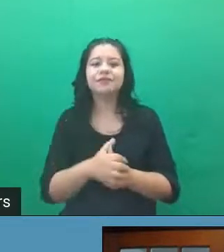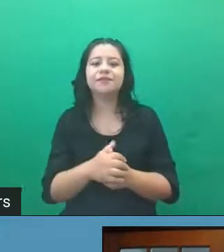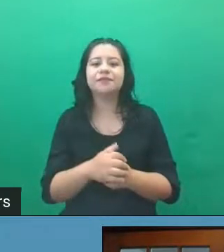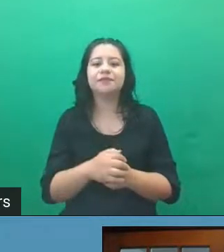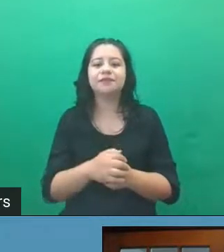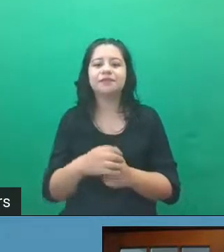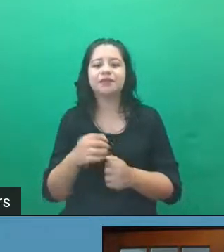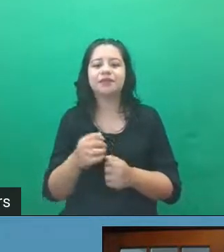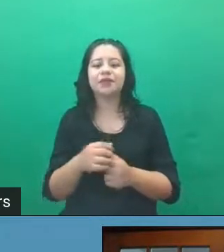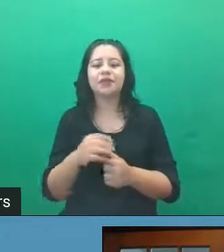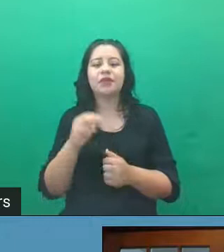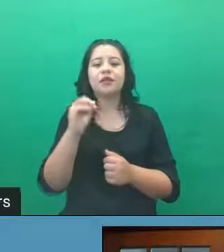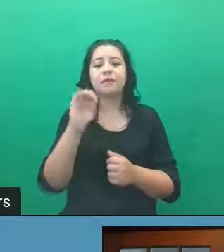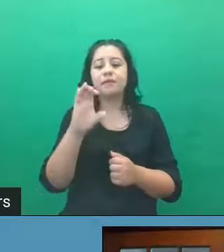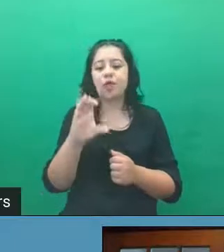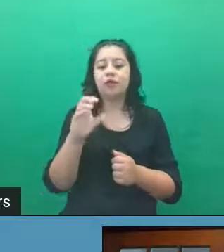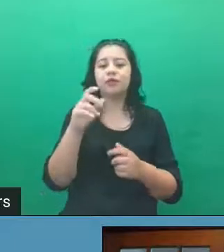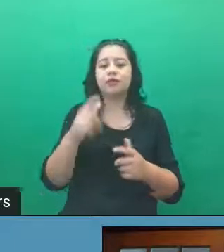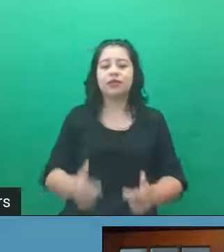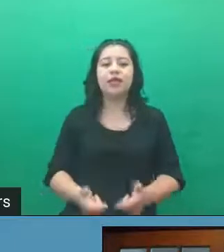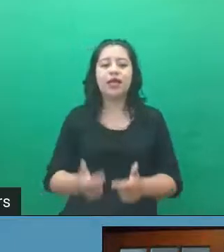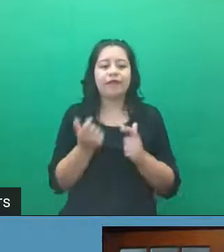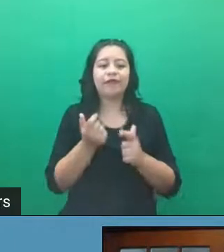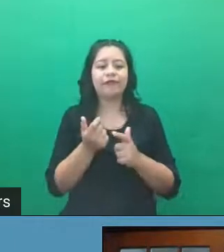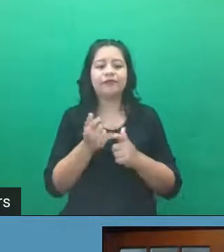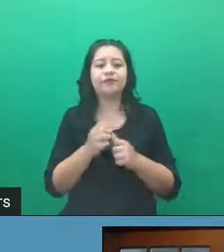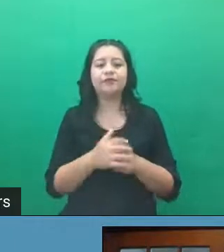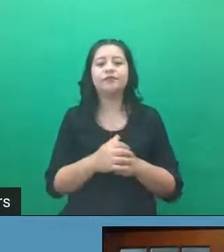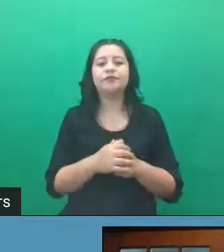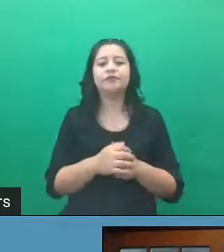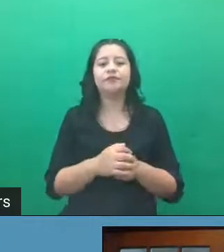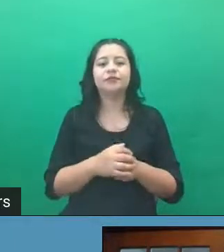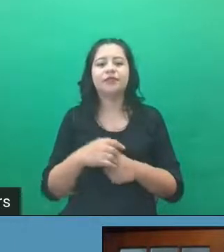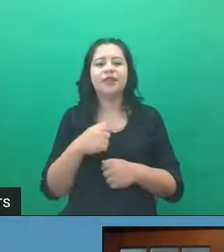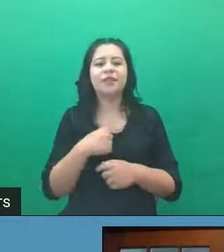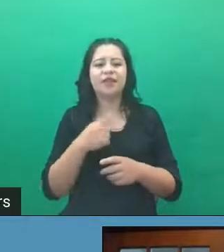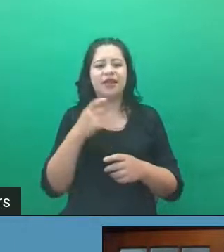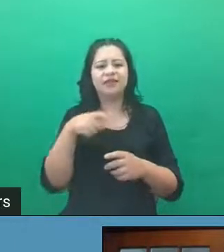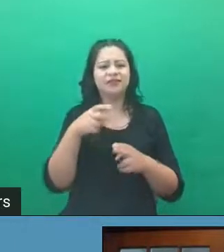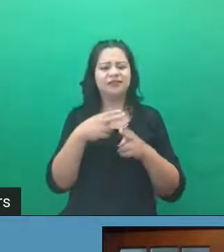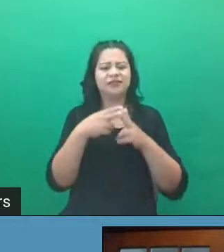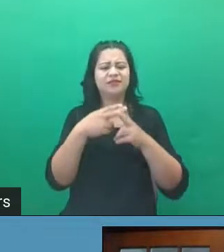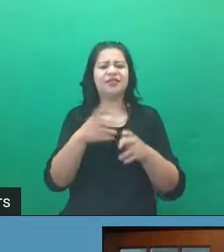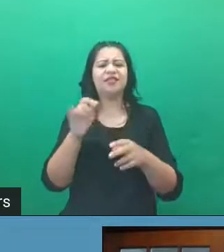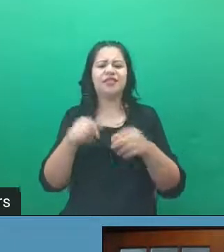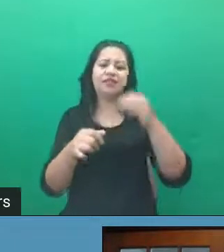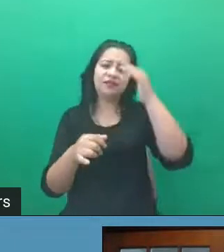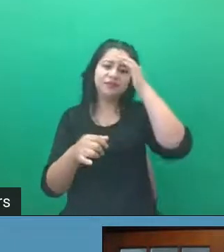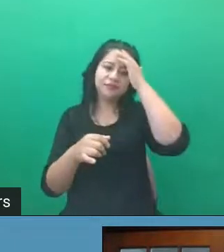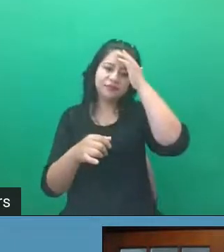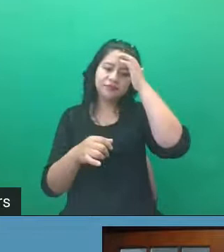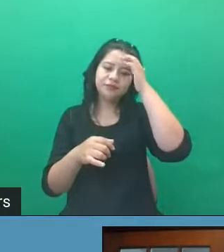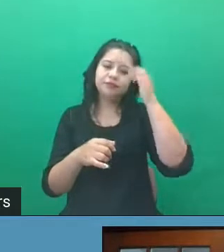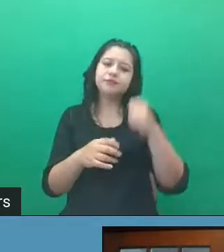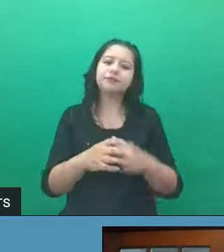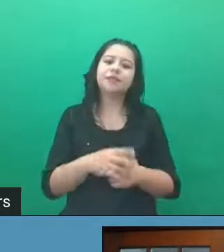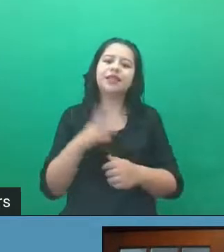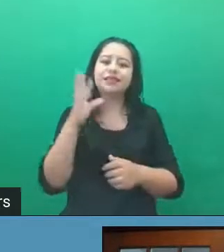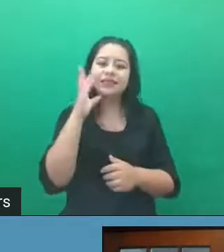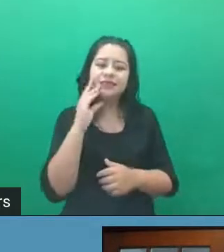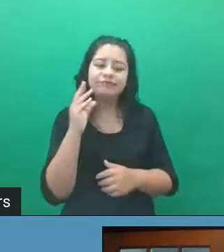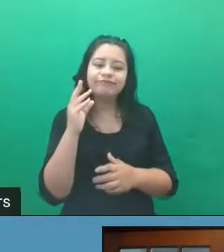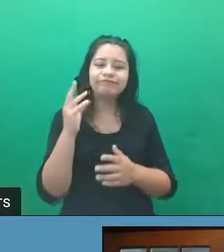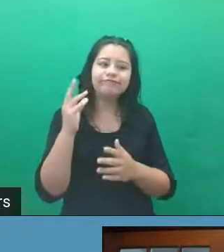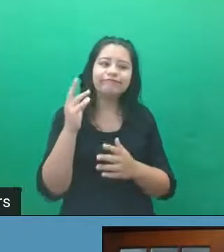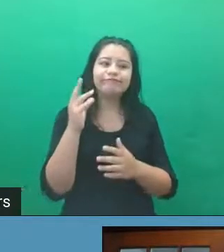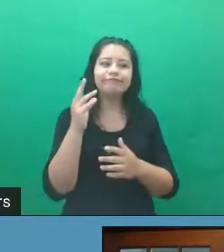I mentioned the mock live format. I might have suggested that for this as an experiment, which